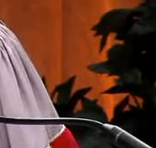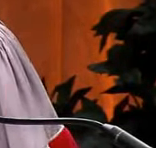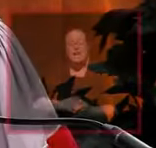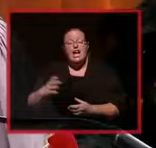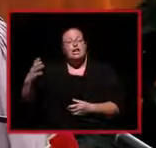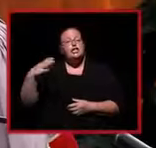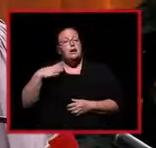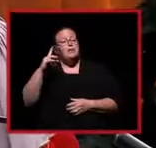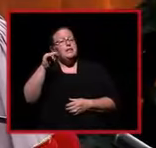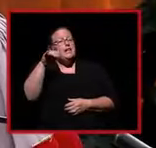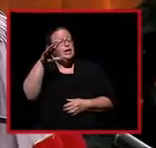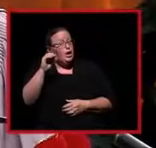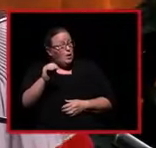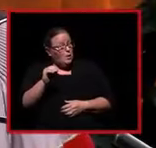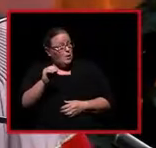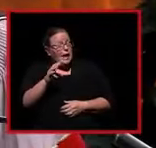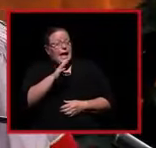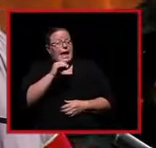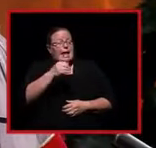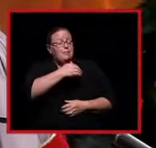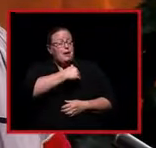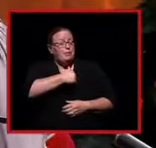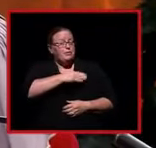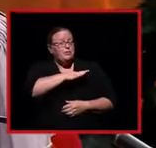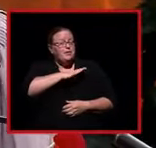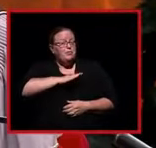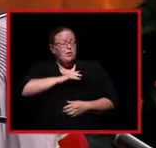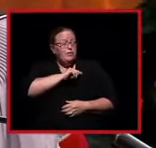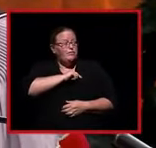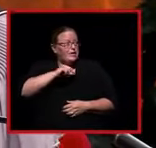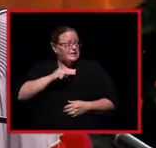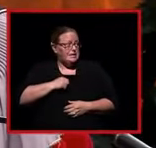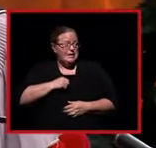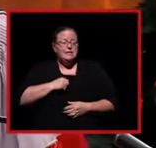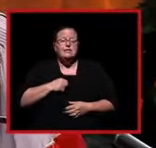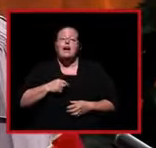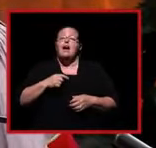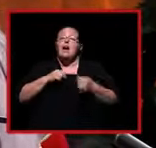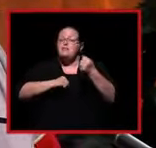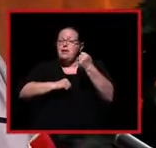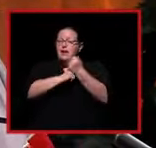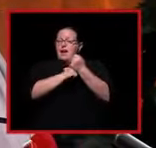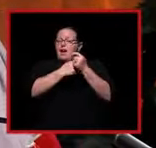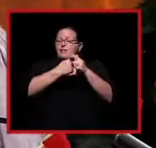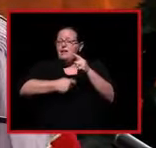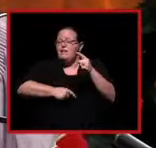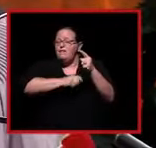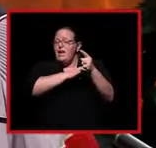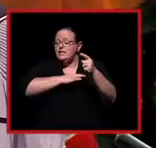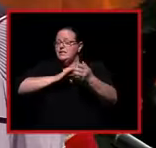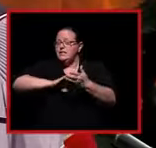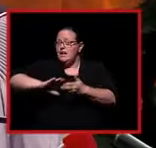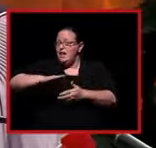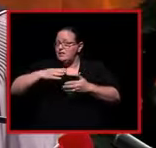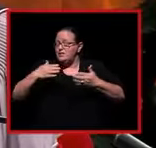Chairman Toledo and members of the Board of Trustees, on behalf of the faculty of the college, I am pleased